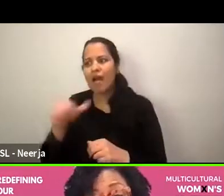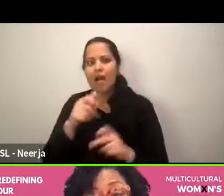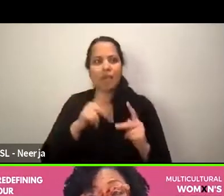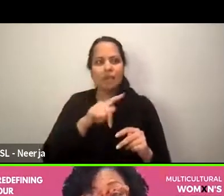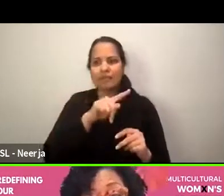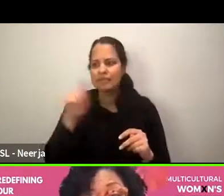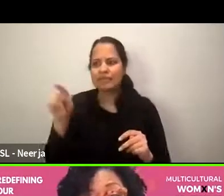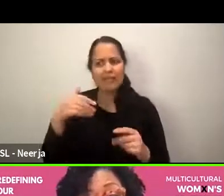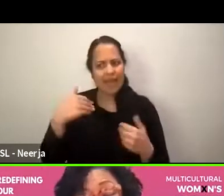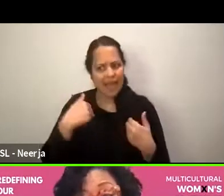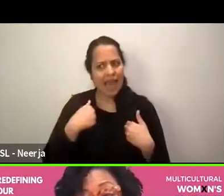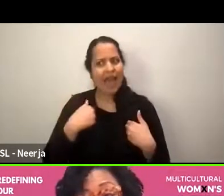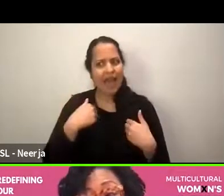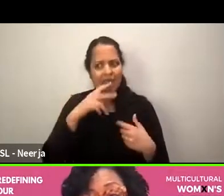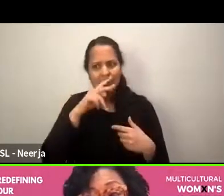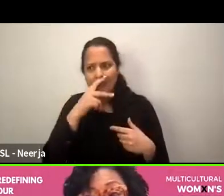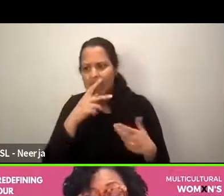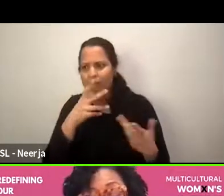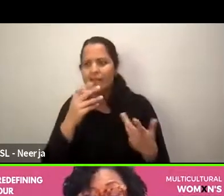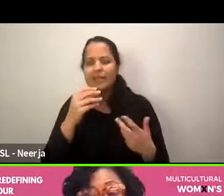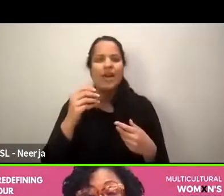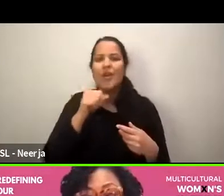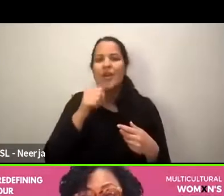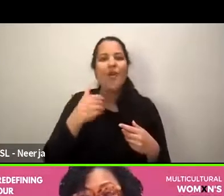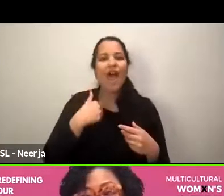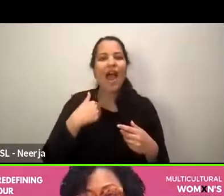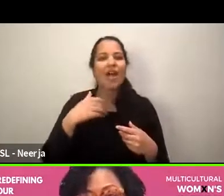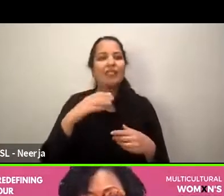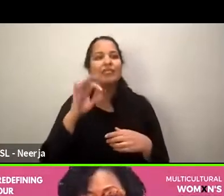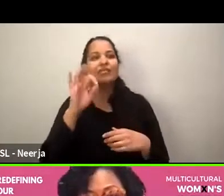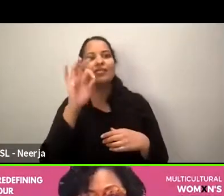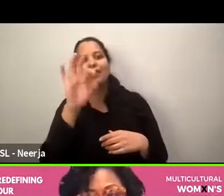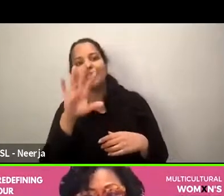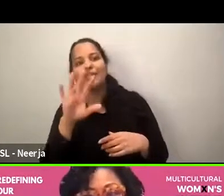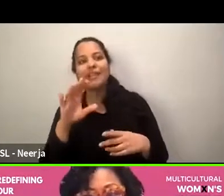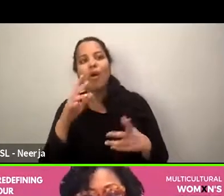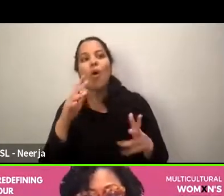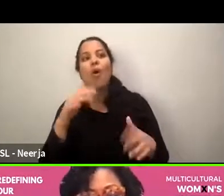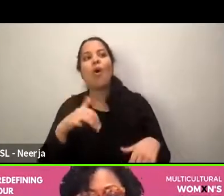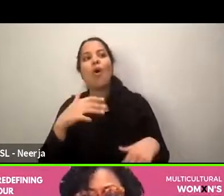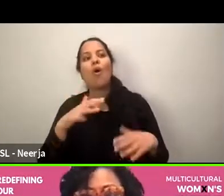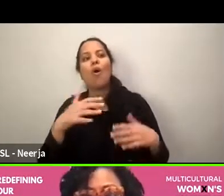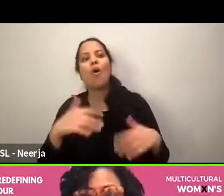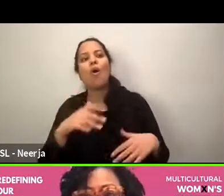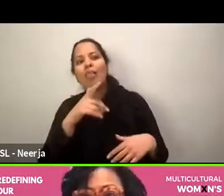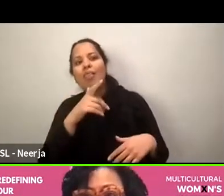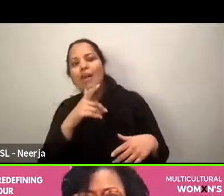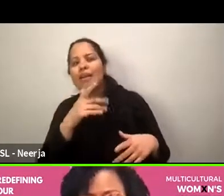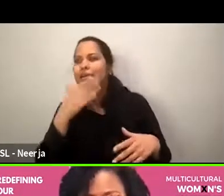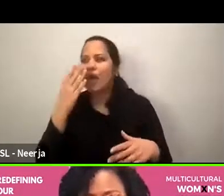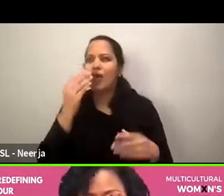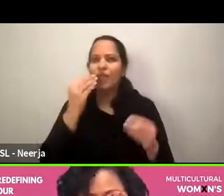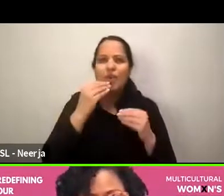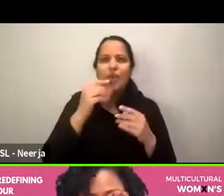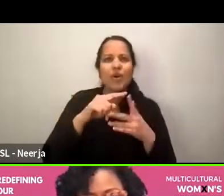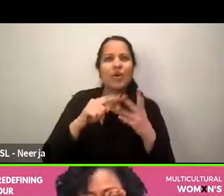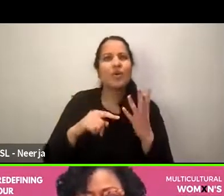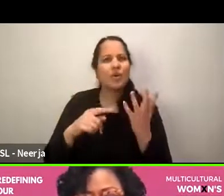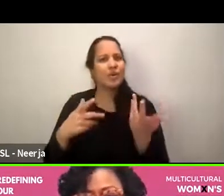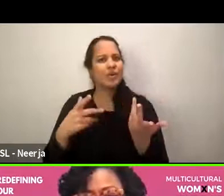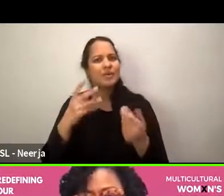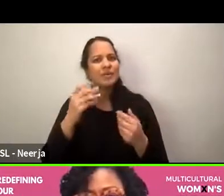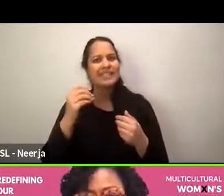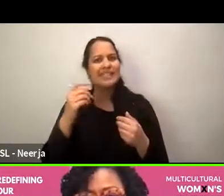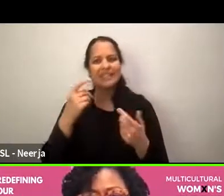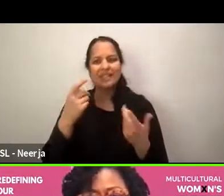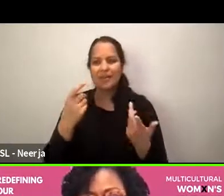is getting up to go to lunch, or hey, it's time to leave. And so we sit in our offices and in our spaces, and then we're like, wait, I haven't eaten for the whole day. I